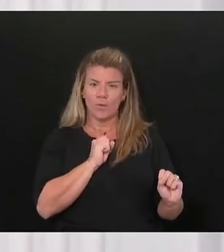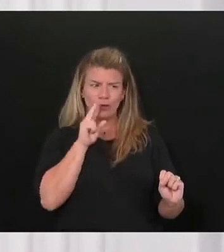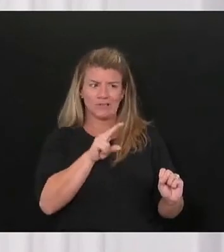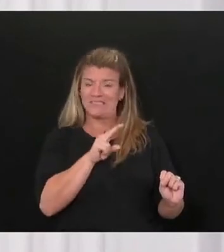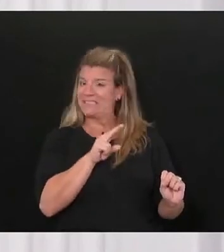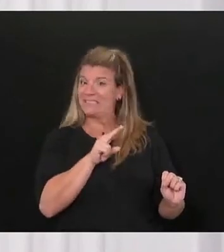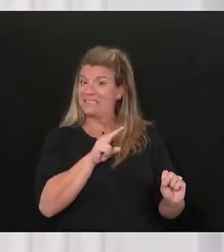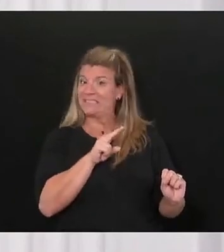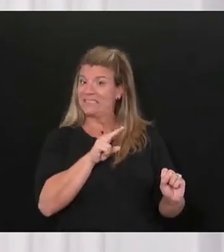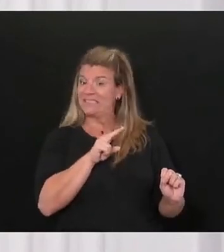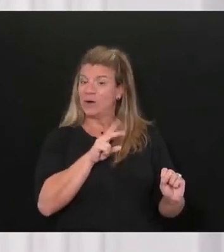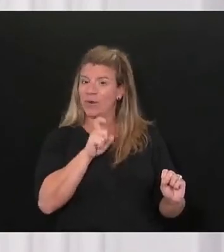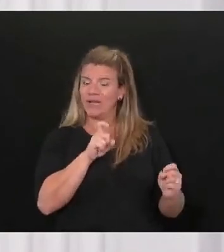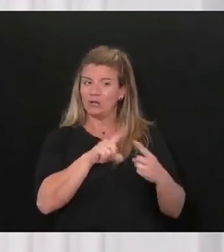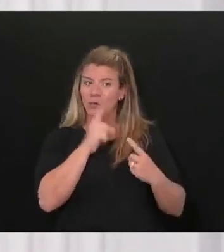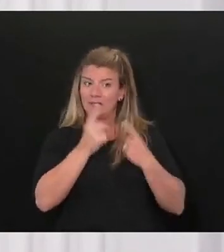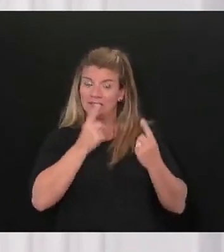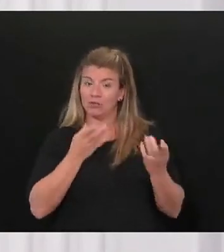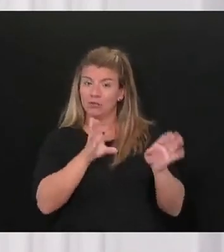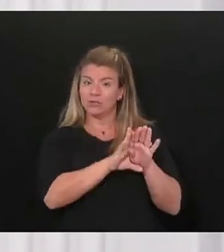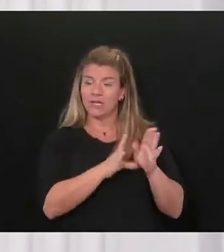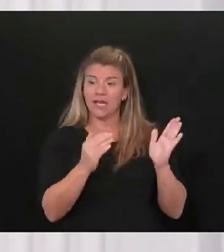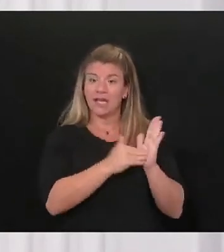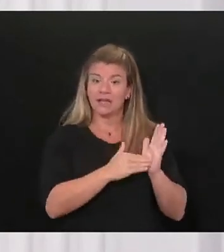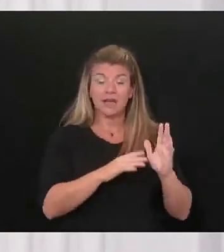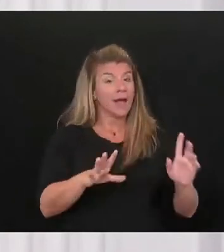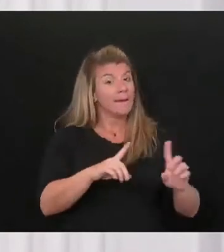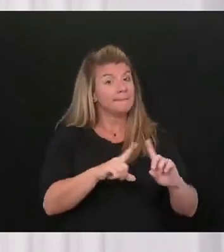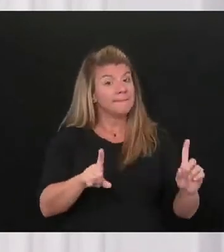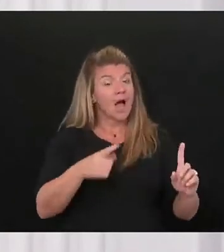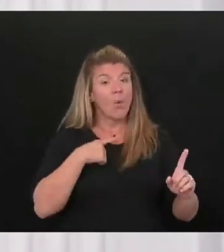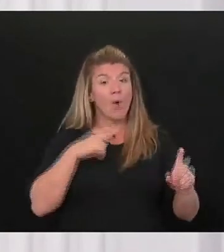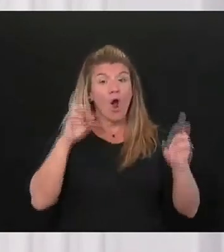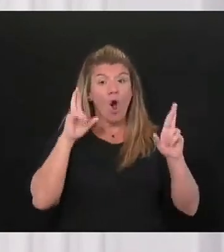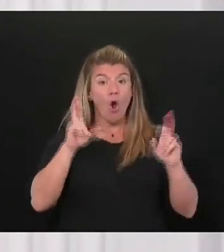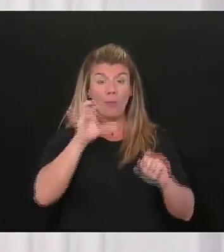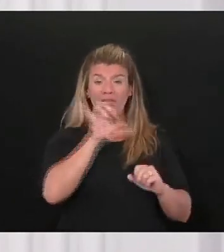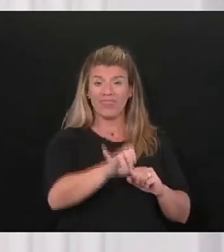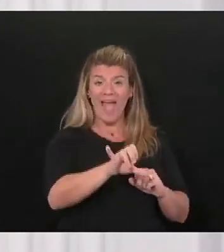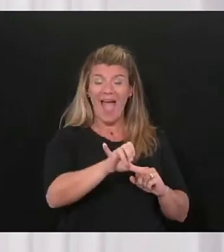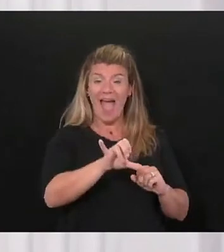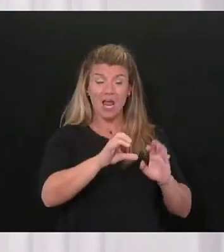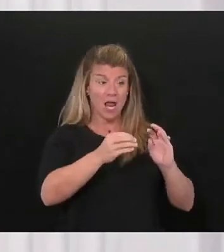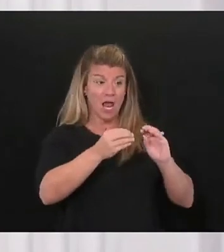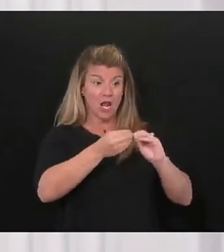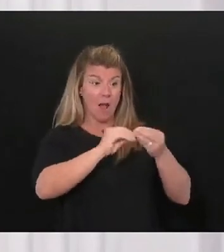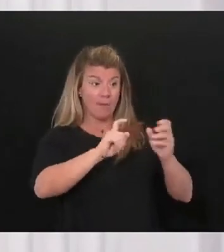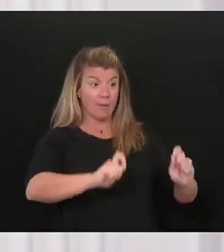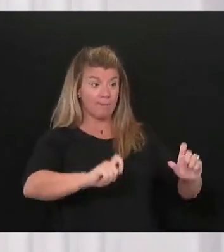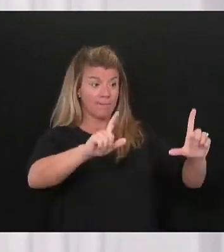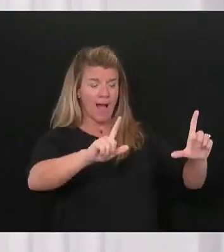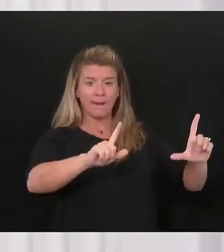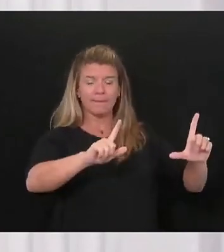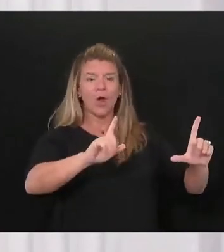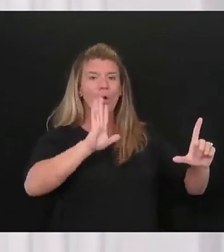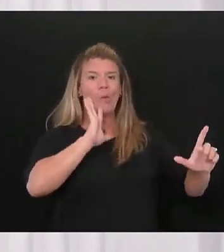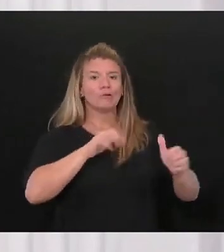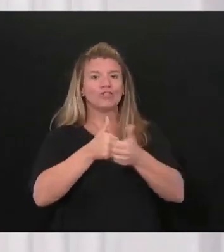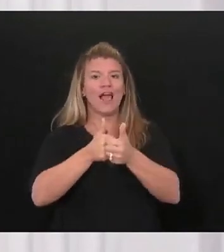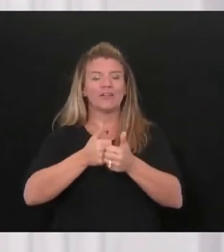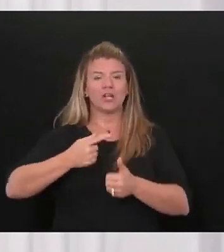have to reconsider school closure, but let's hope that what it does is actually the opposite. Let's hope that it challenges each and every one of